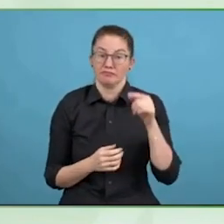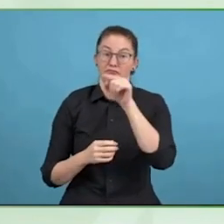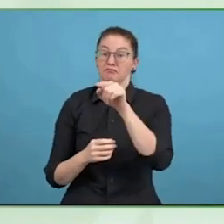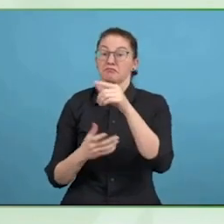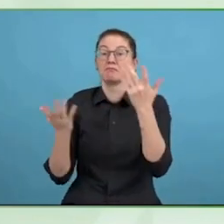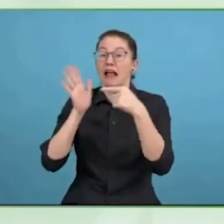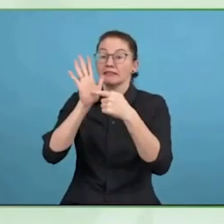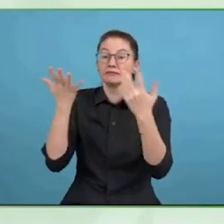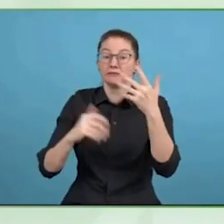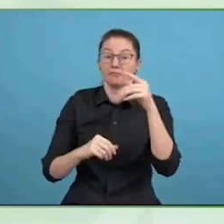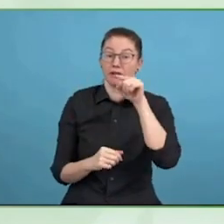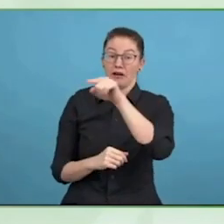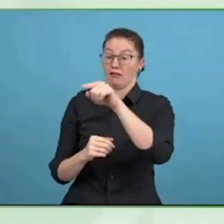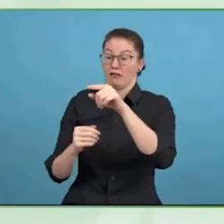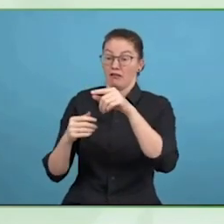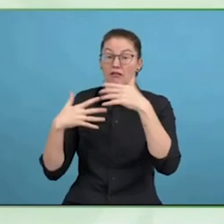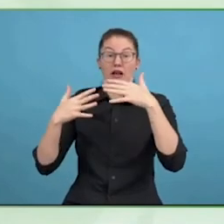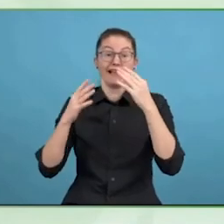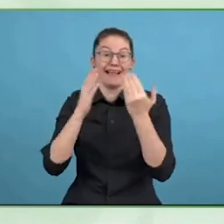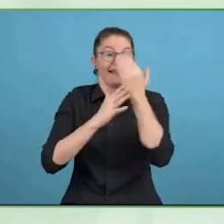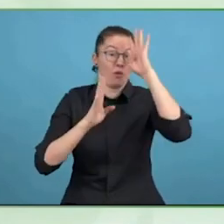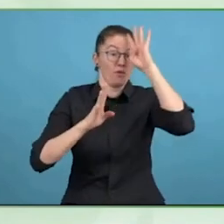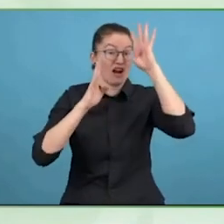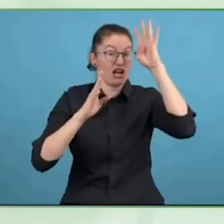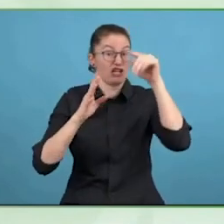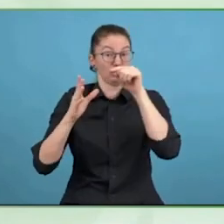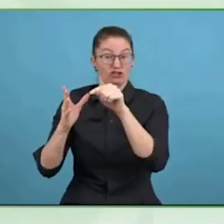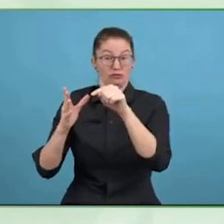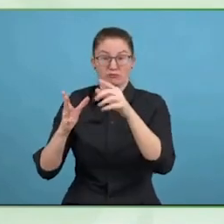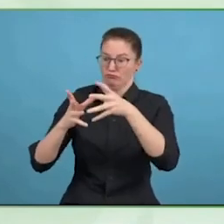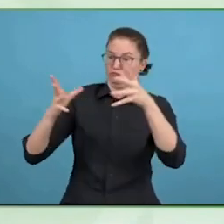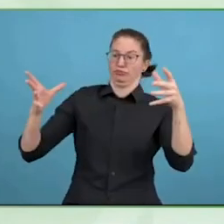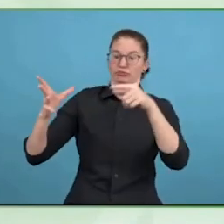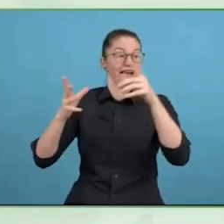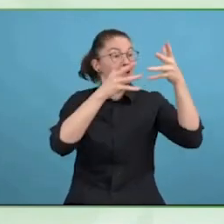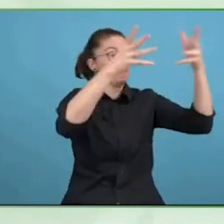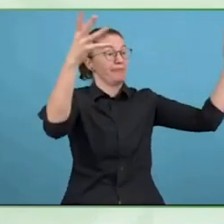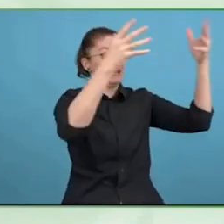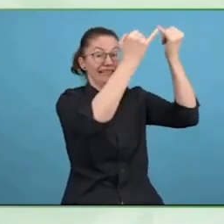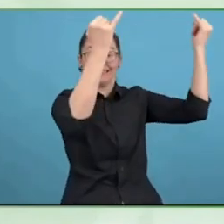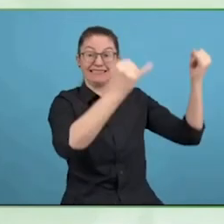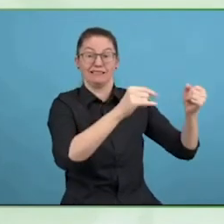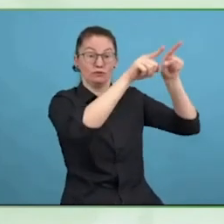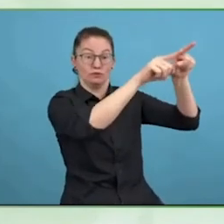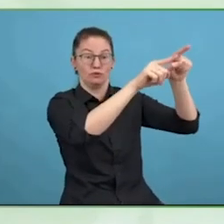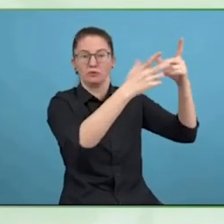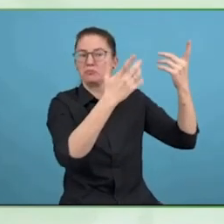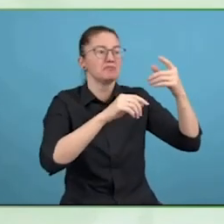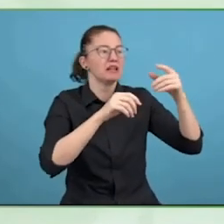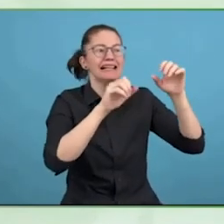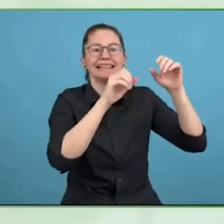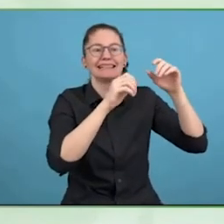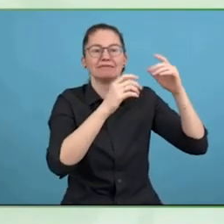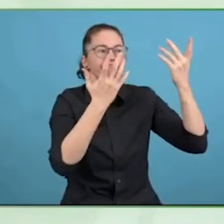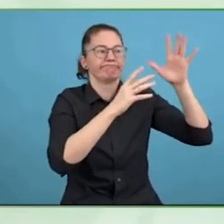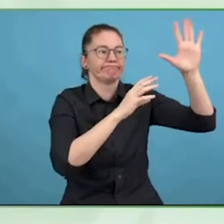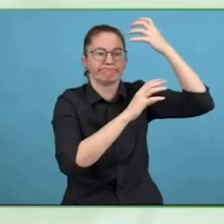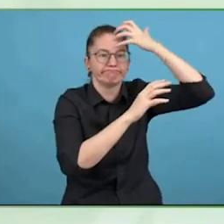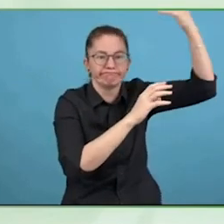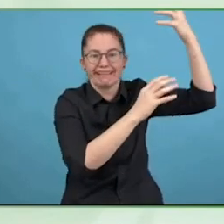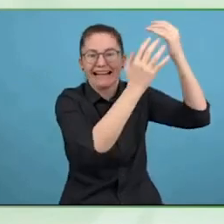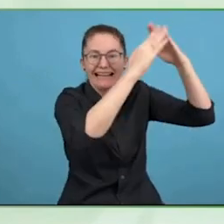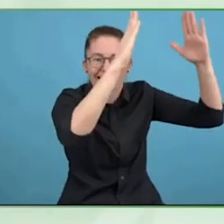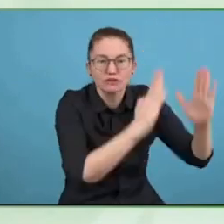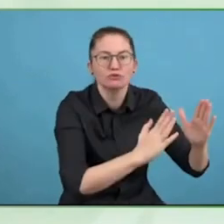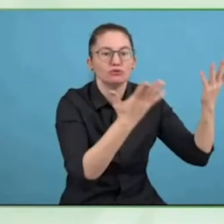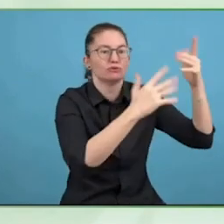No, anybody. About yourself, because you've obviously been successful. Yeah. No, it. I mean, it really depends on the